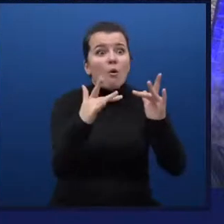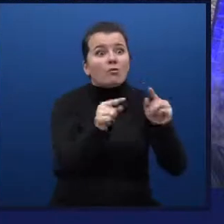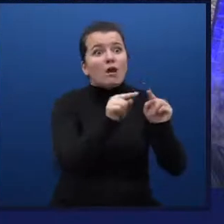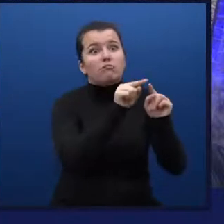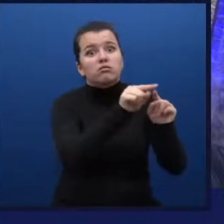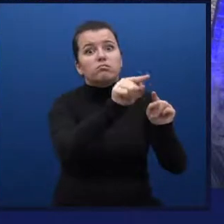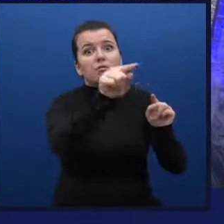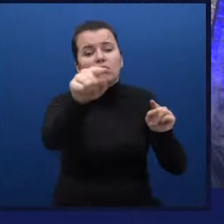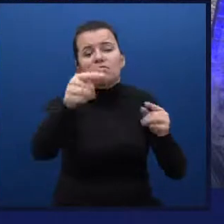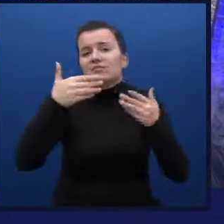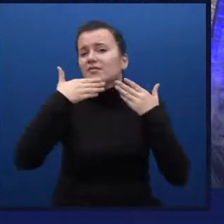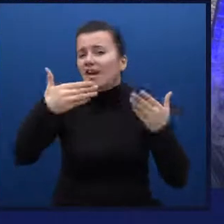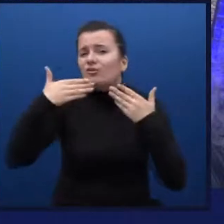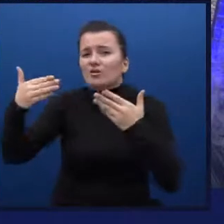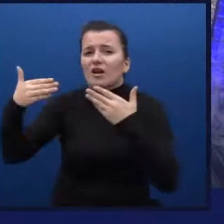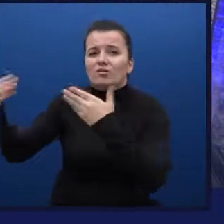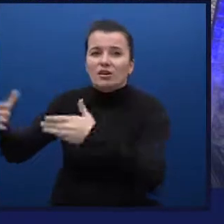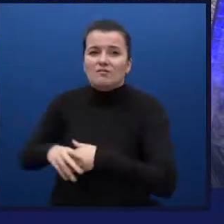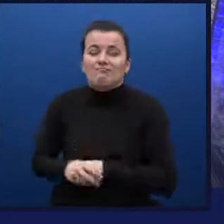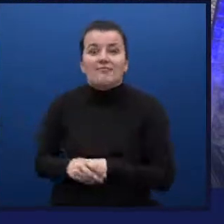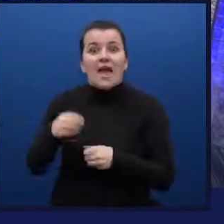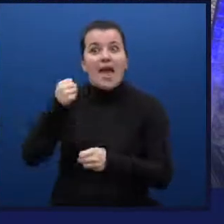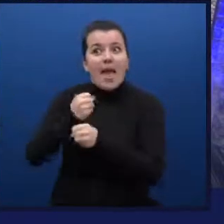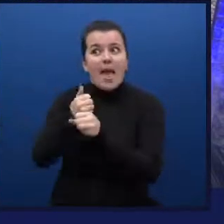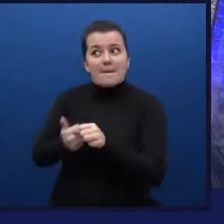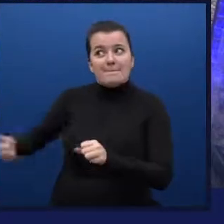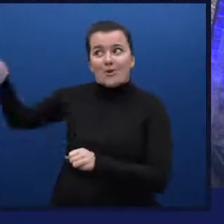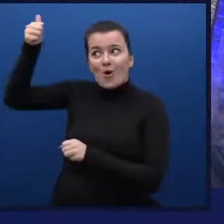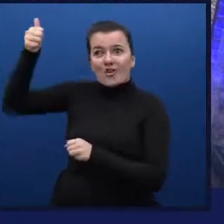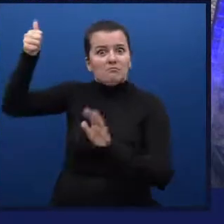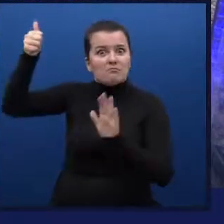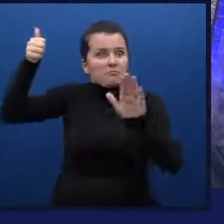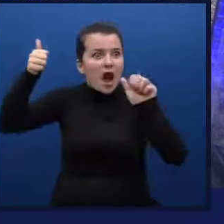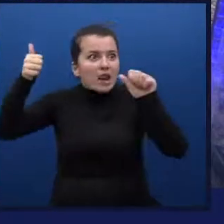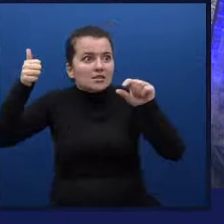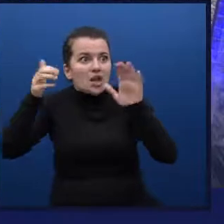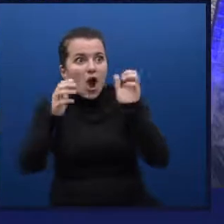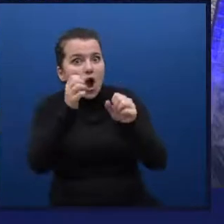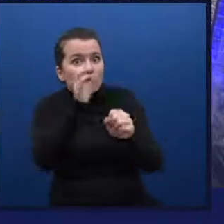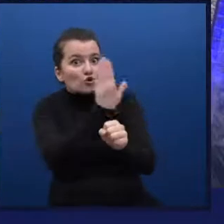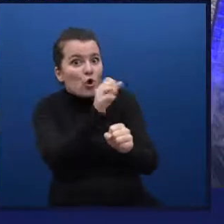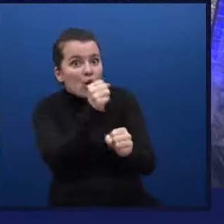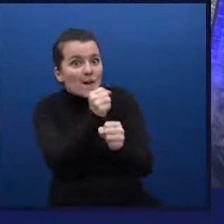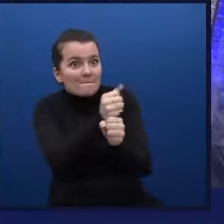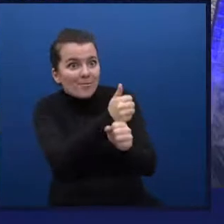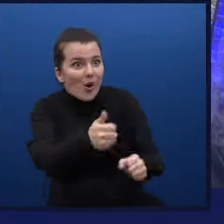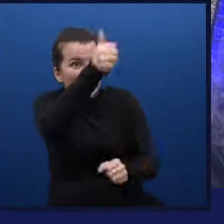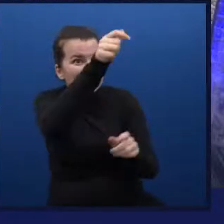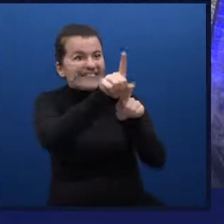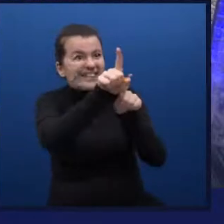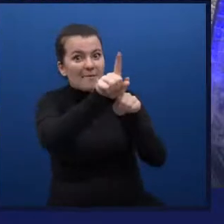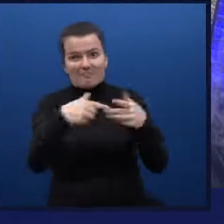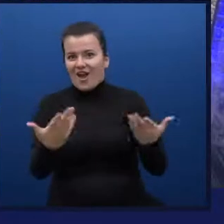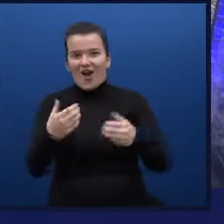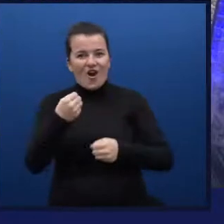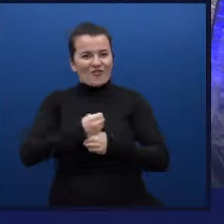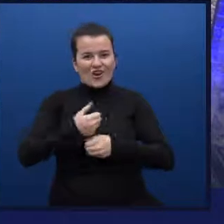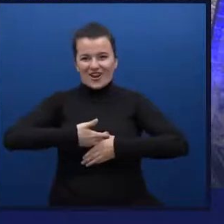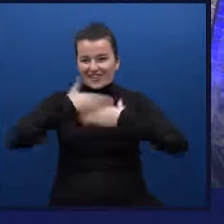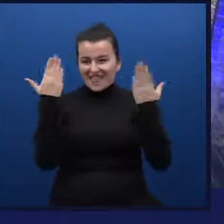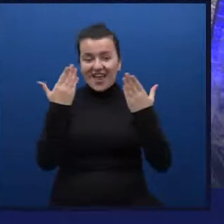My own employer, your employer, Alicia, for giving us time to do this actually during our work days. That's